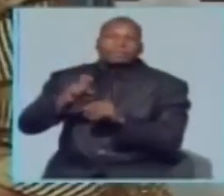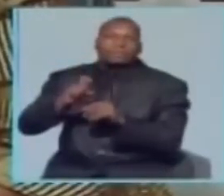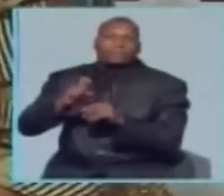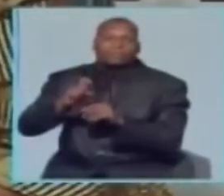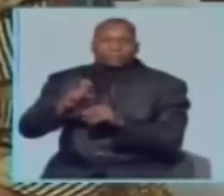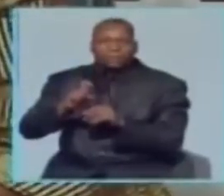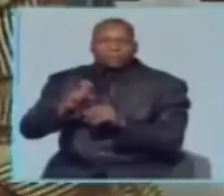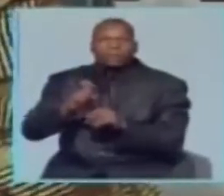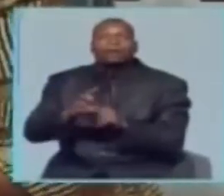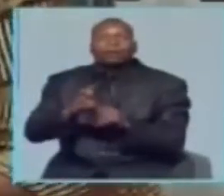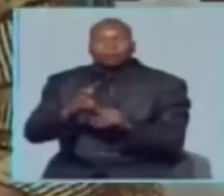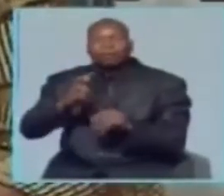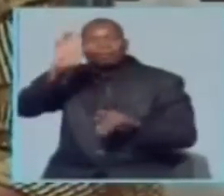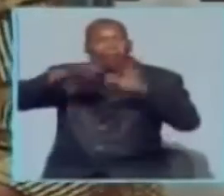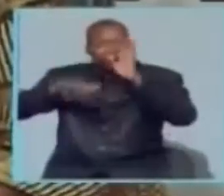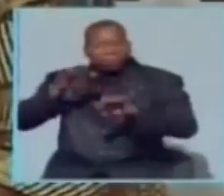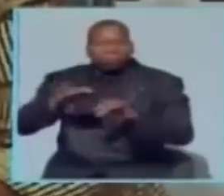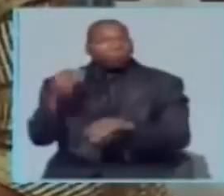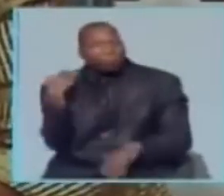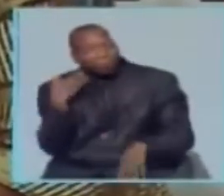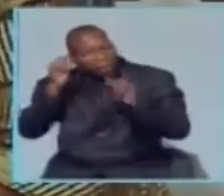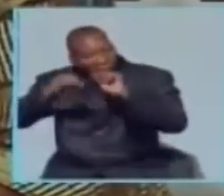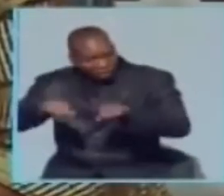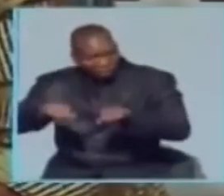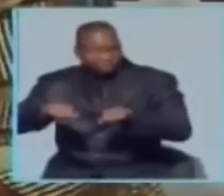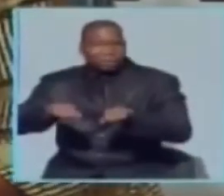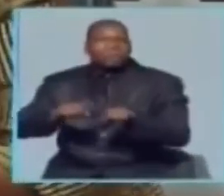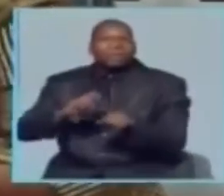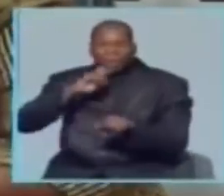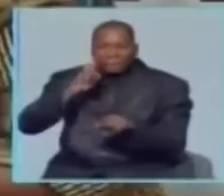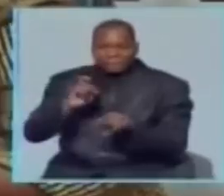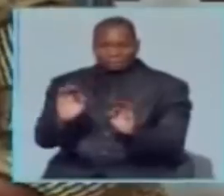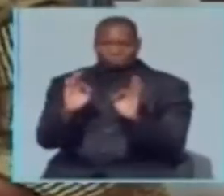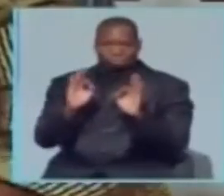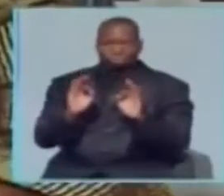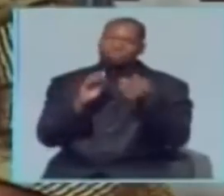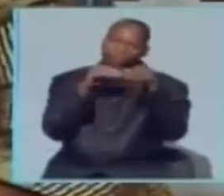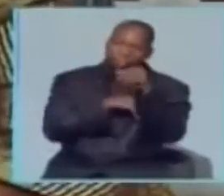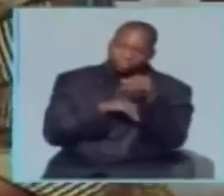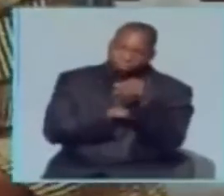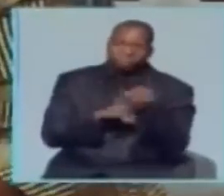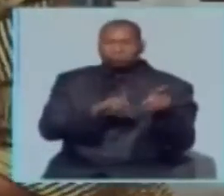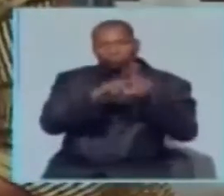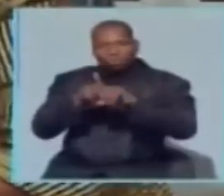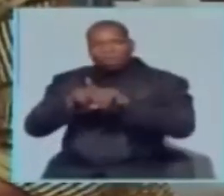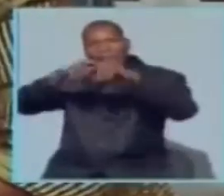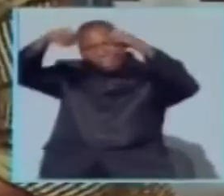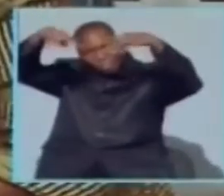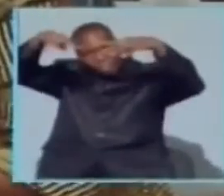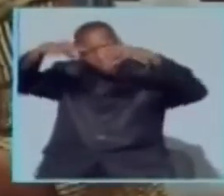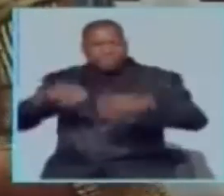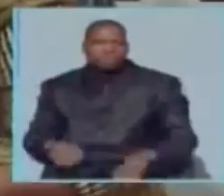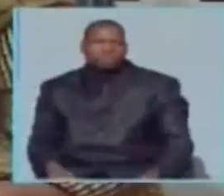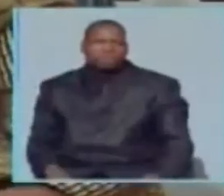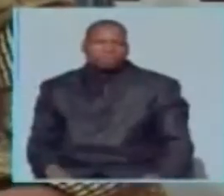a drought. So we have to be smart in terms of investment and vary the power supply, that it should not just come